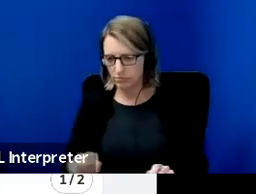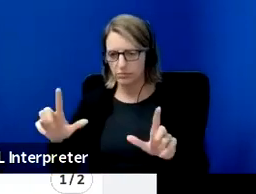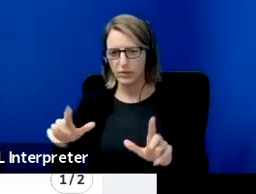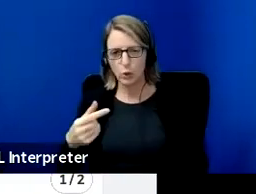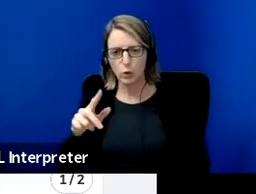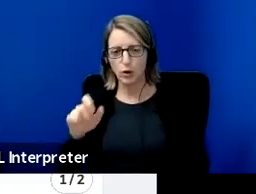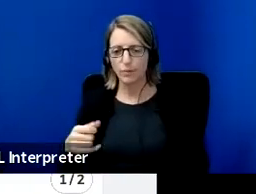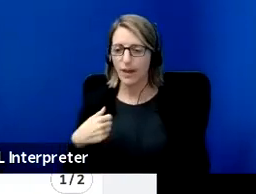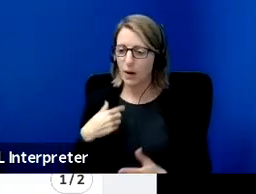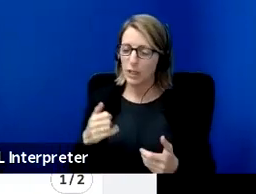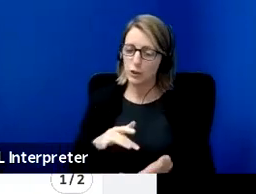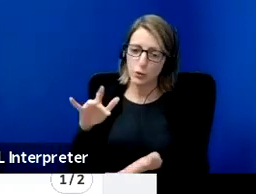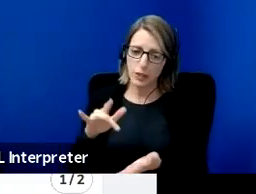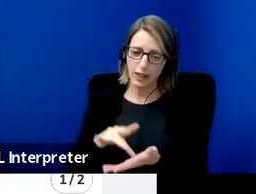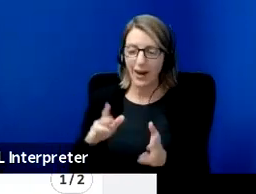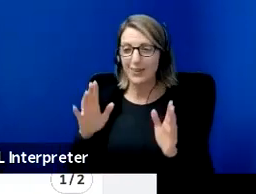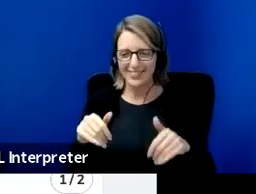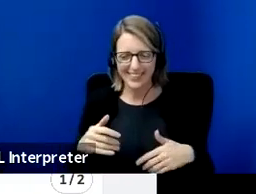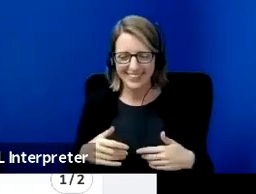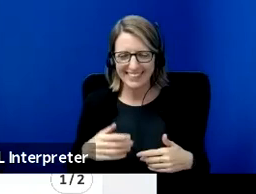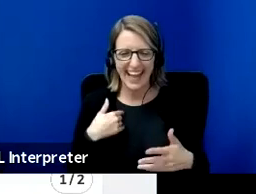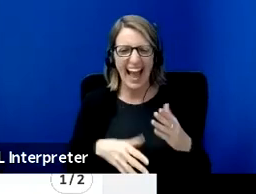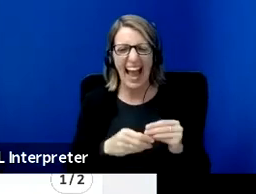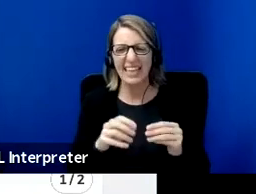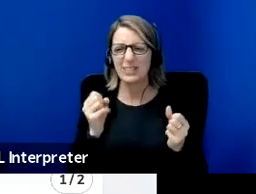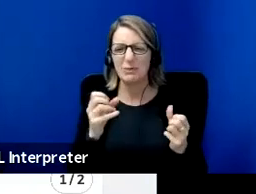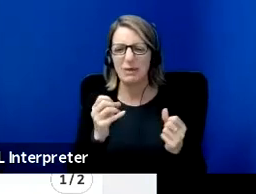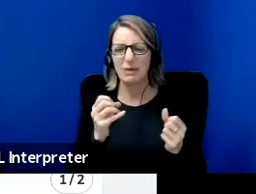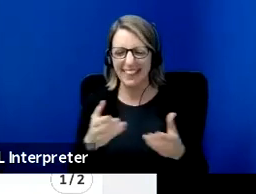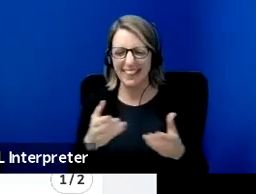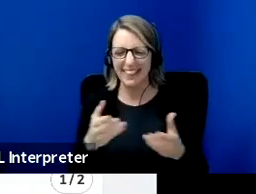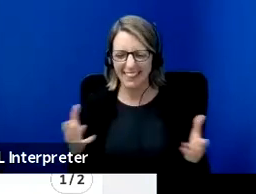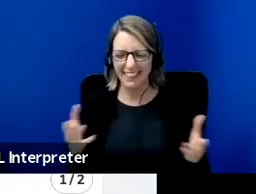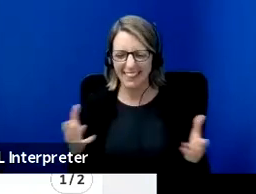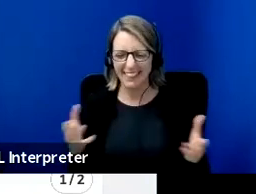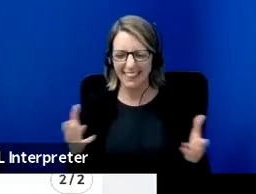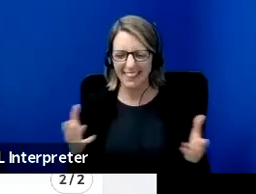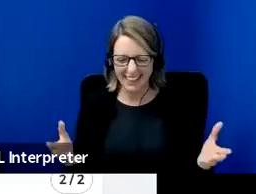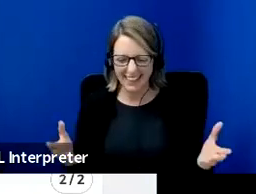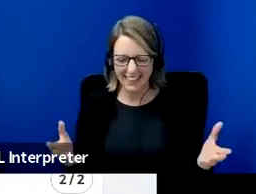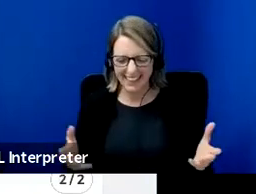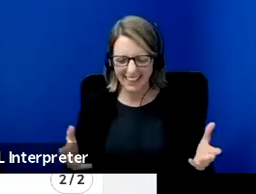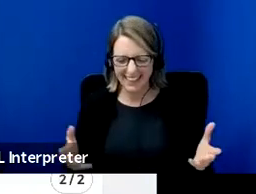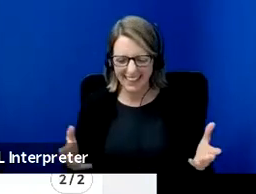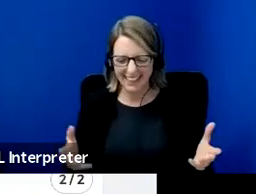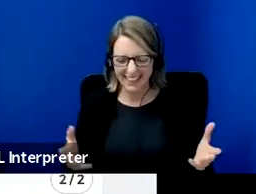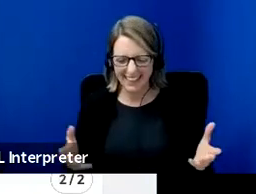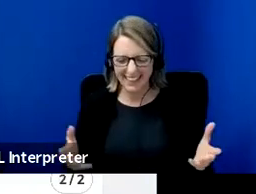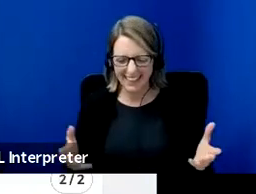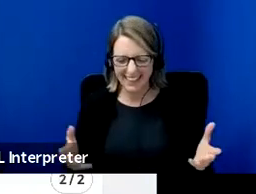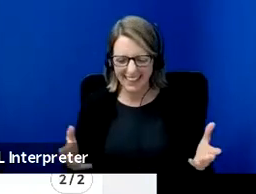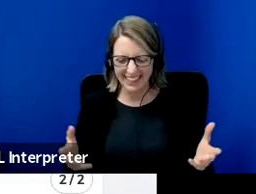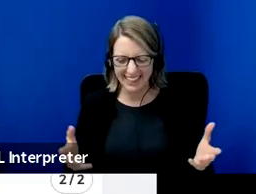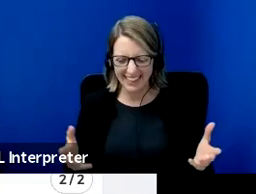I want you to click the following link. Added too many things. Too busy. But they can go to the next page and they can